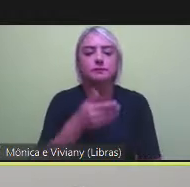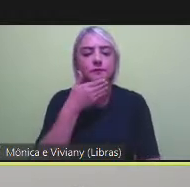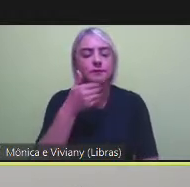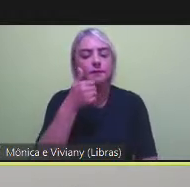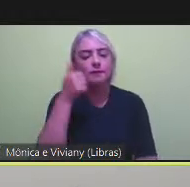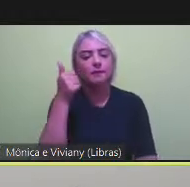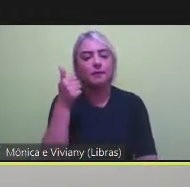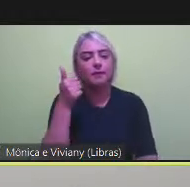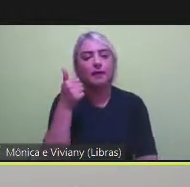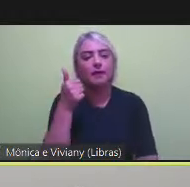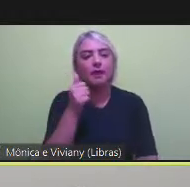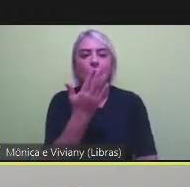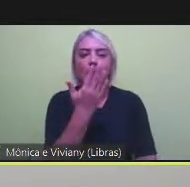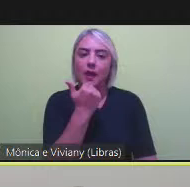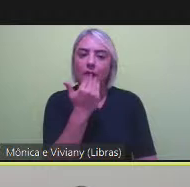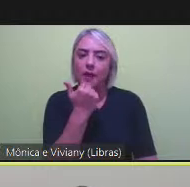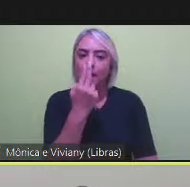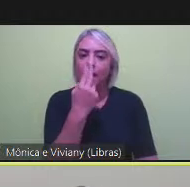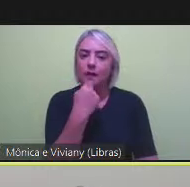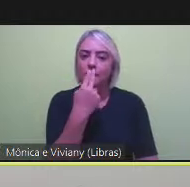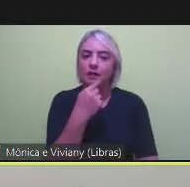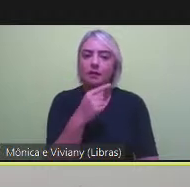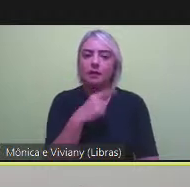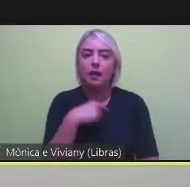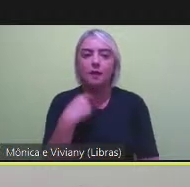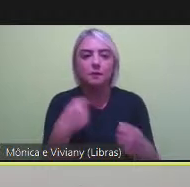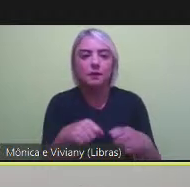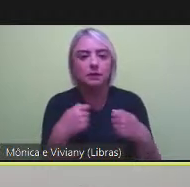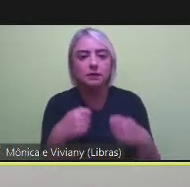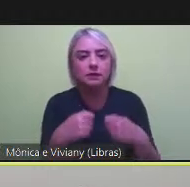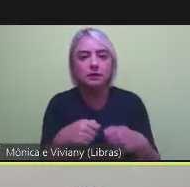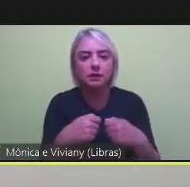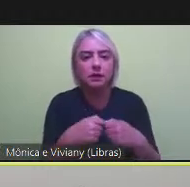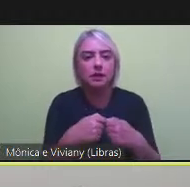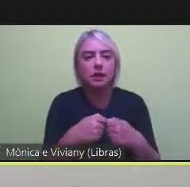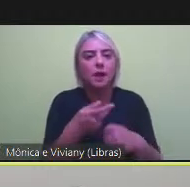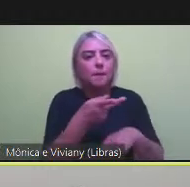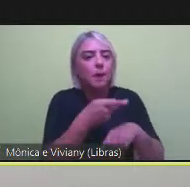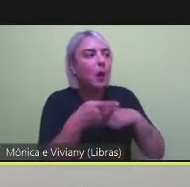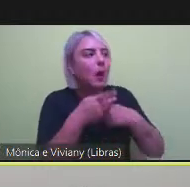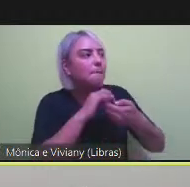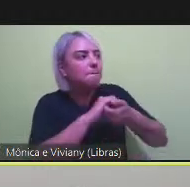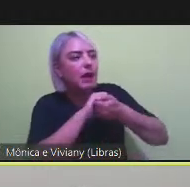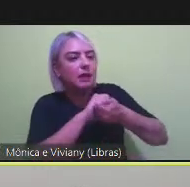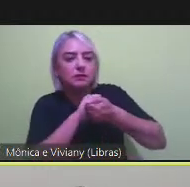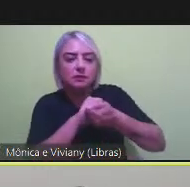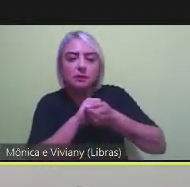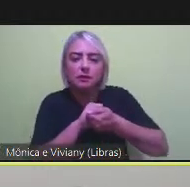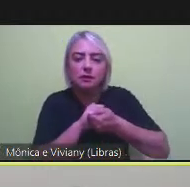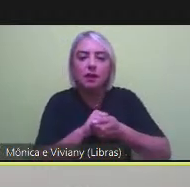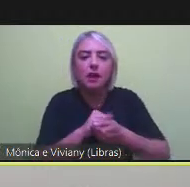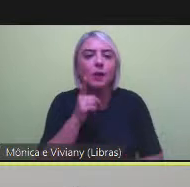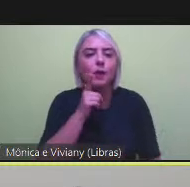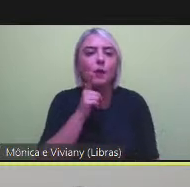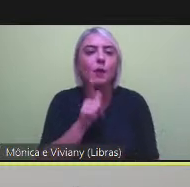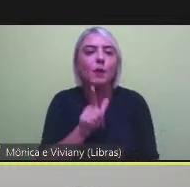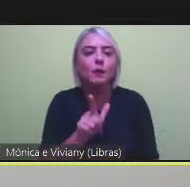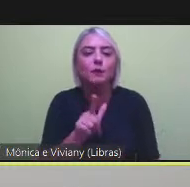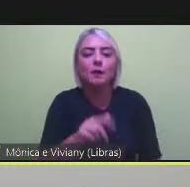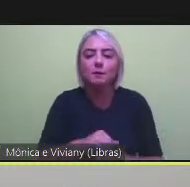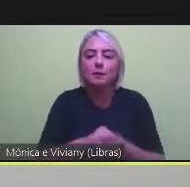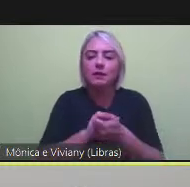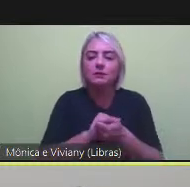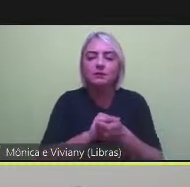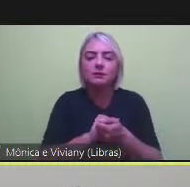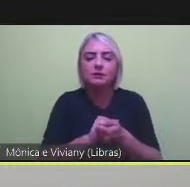Now, to improve the issue of food and nutrition, we need to go to our partners.